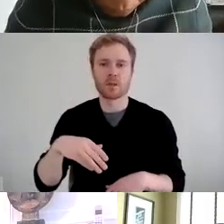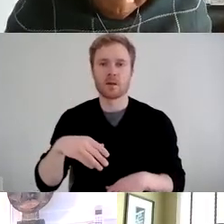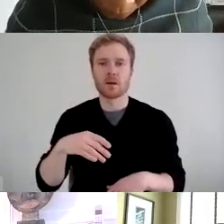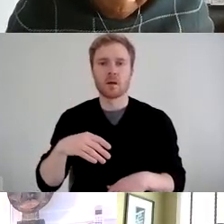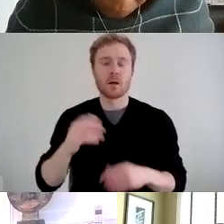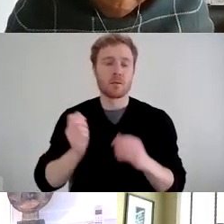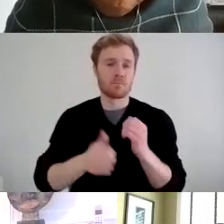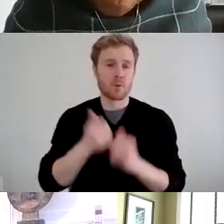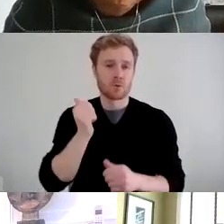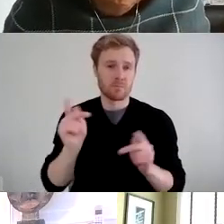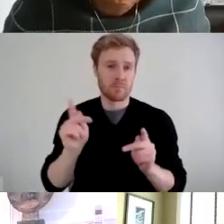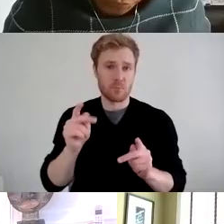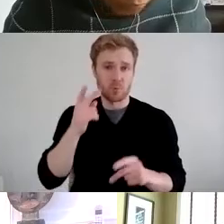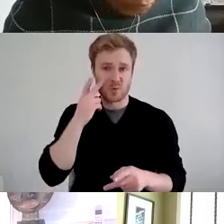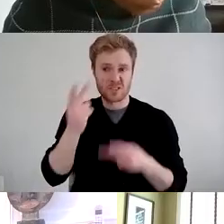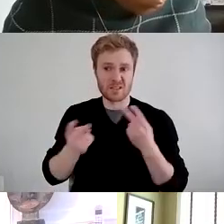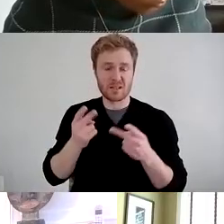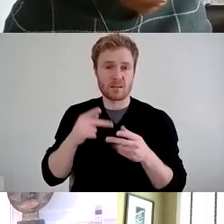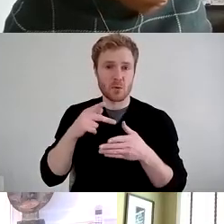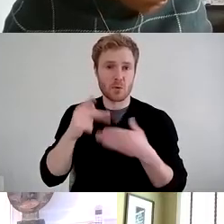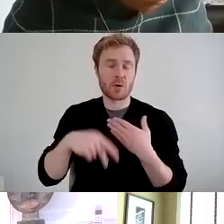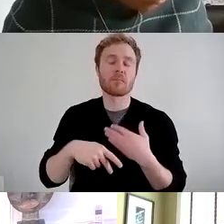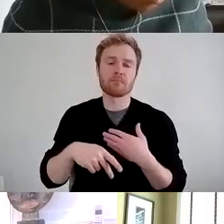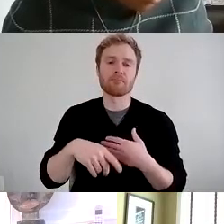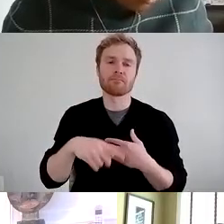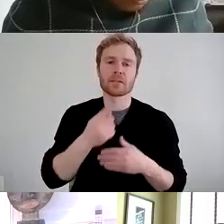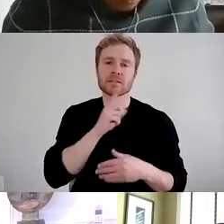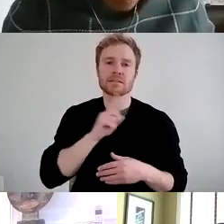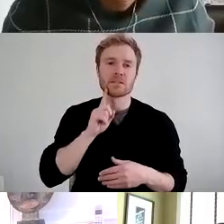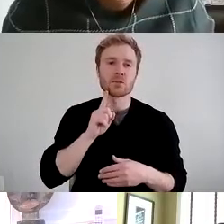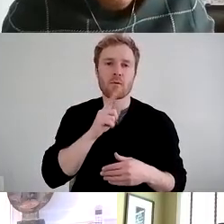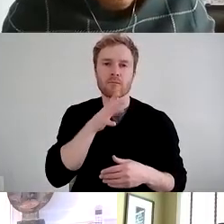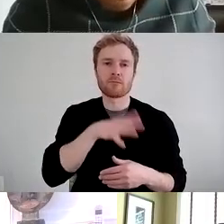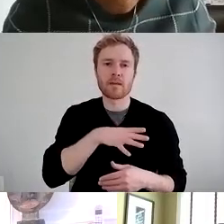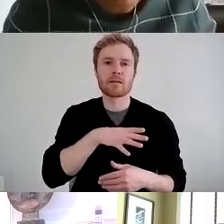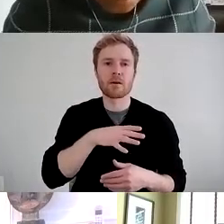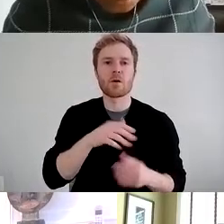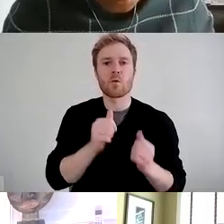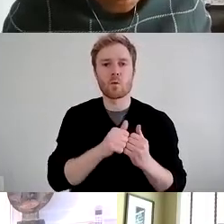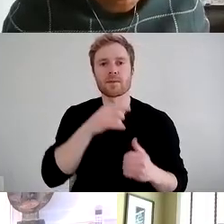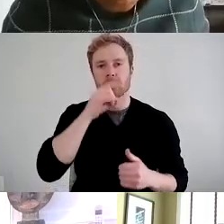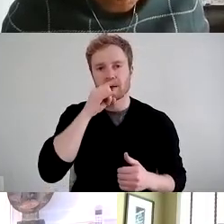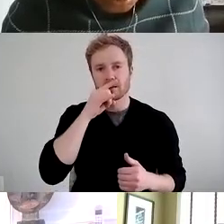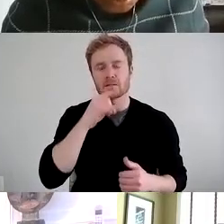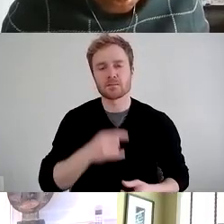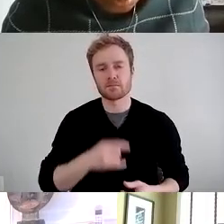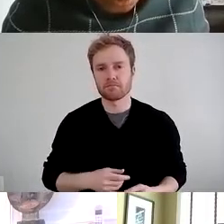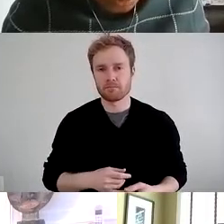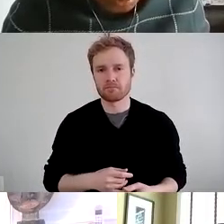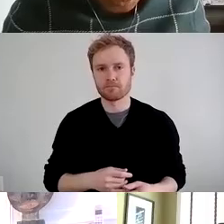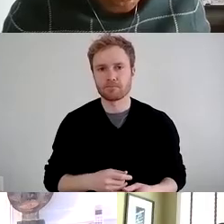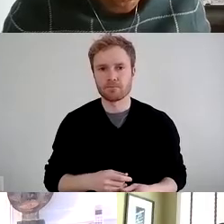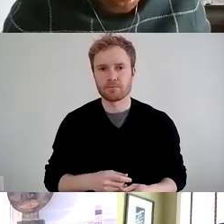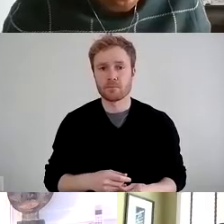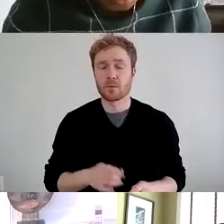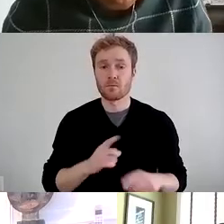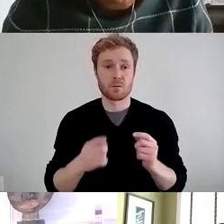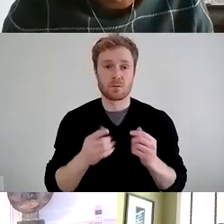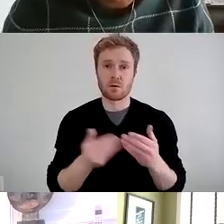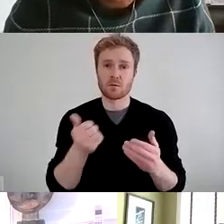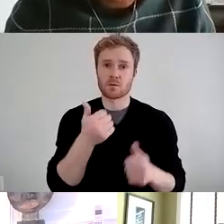in 2020, about a little over 1,000 households, about over 85% have been minority head